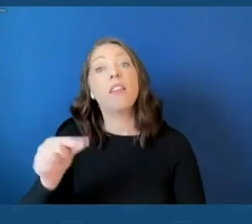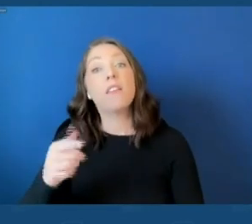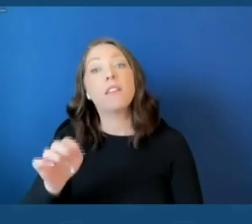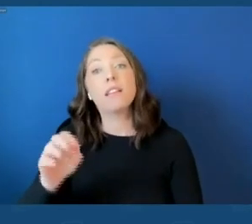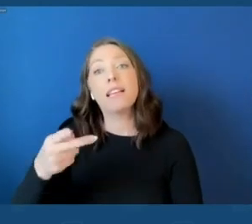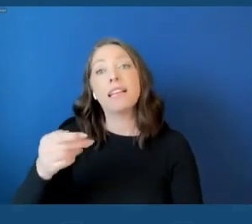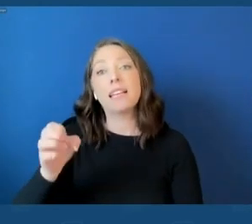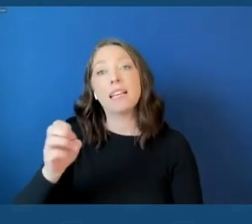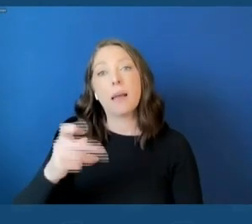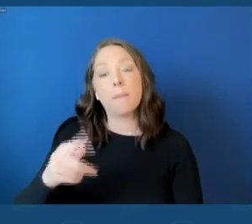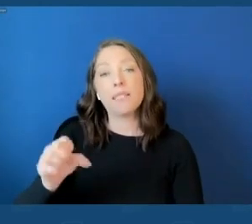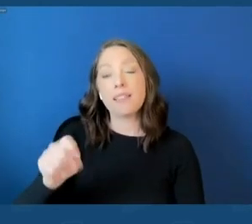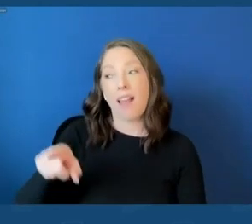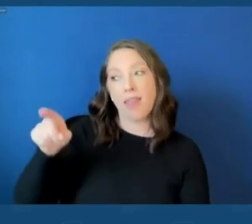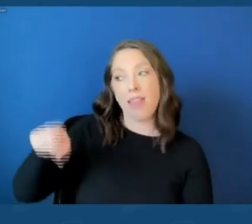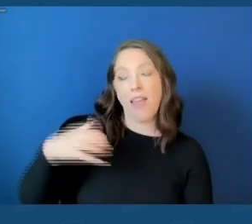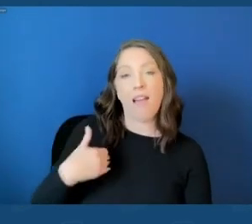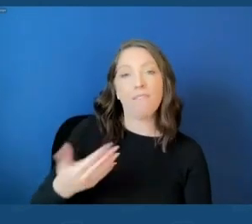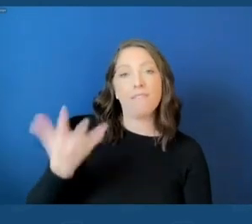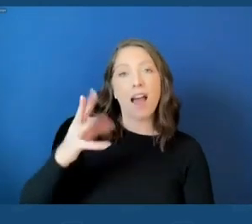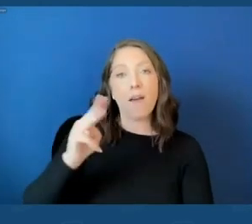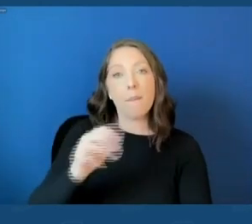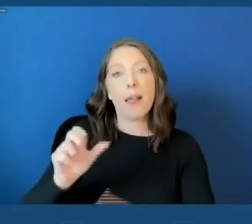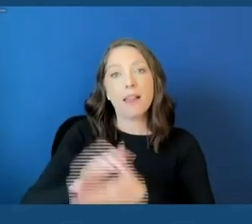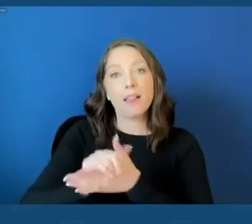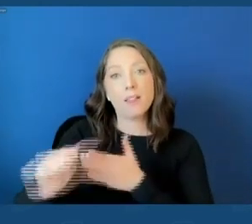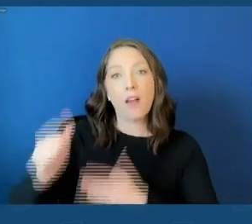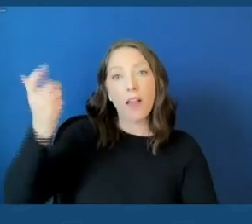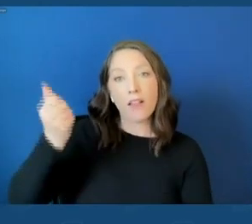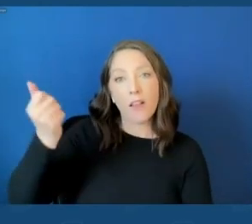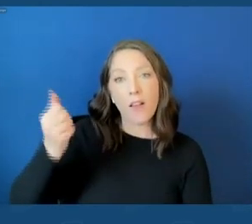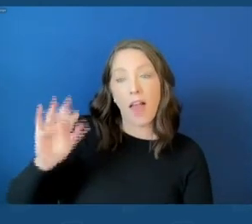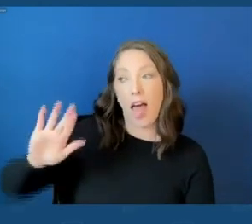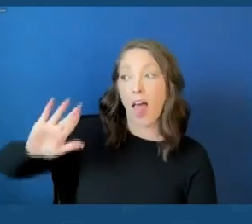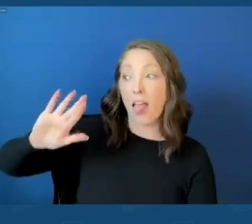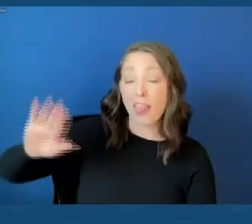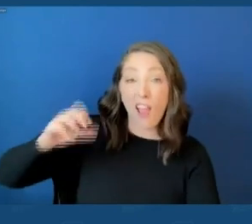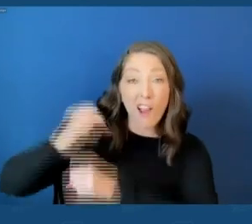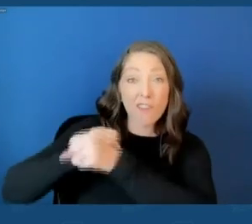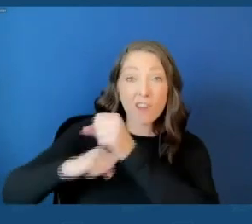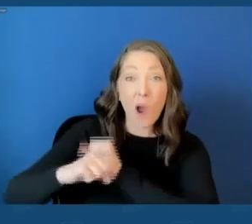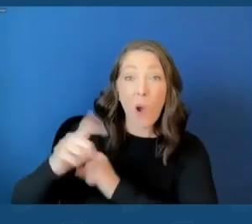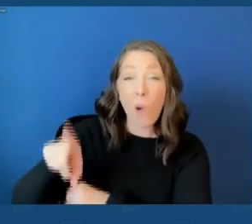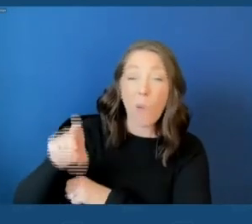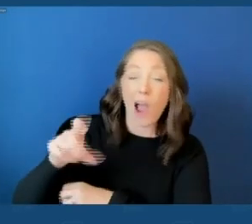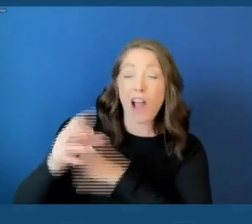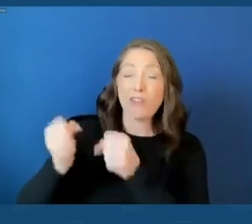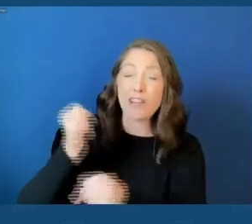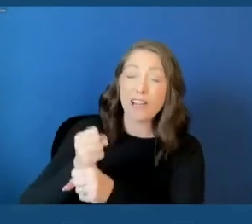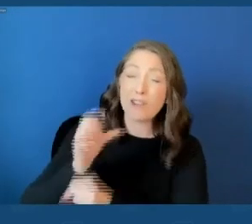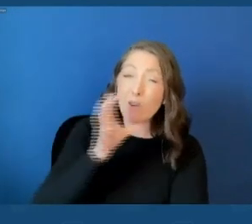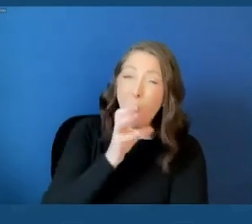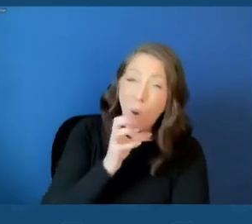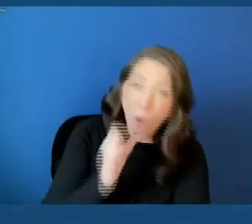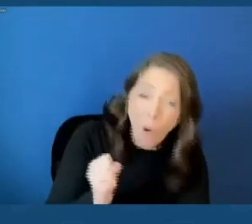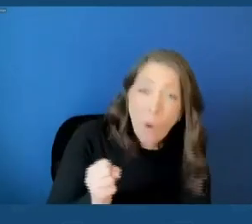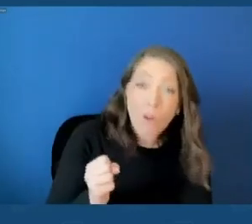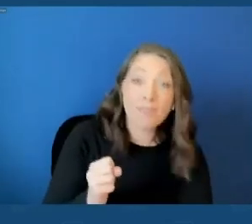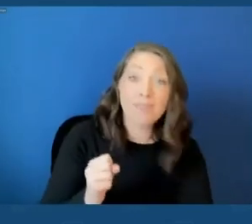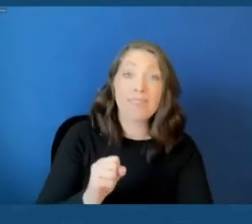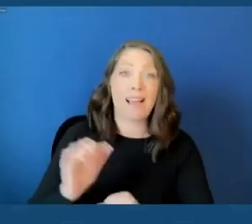grant. Their village infrastructure is 100 years old, as many other areas across Long Island. It's